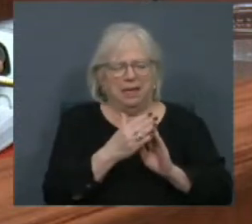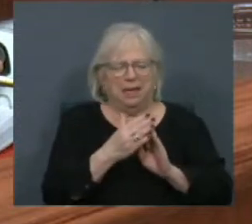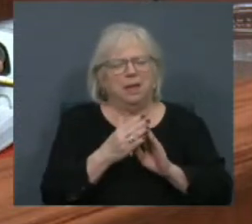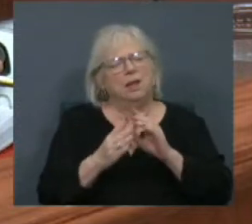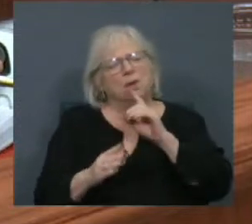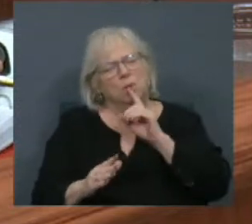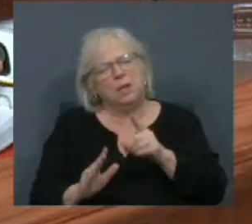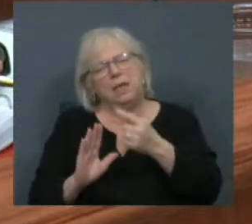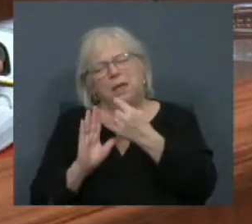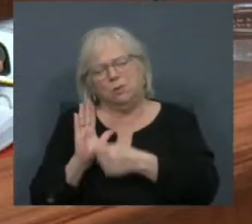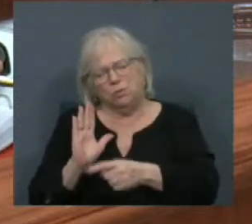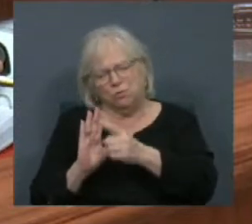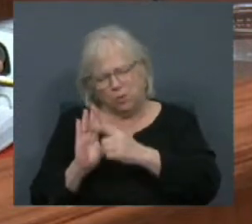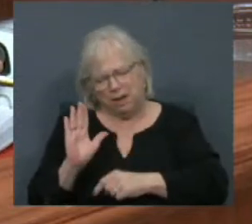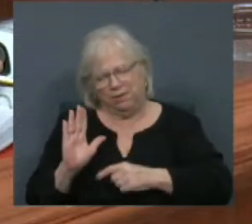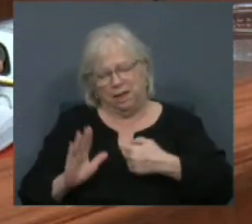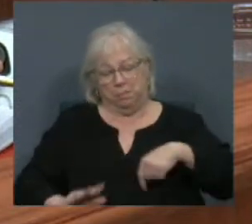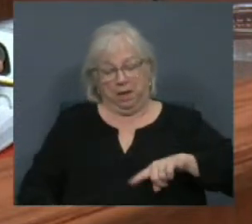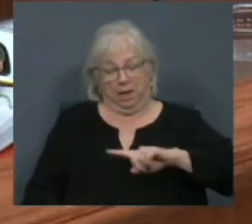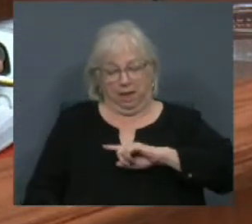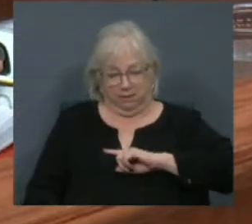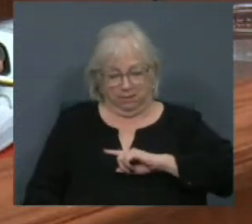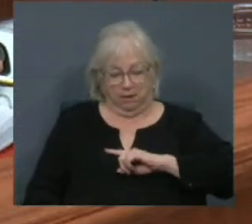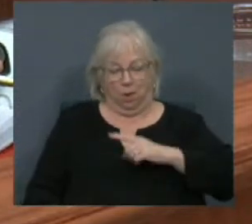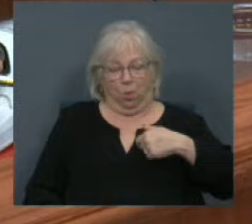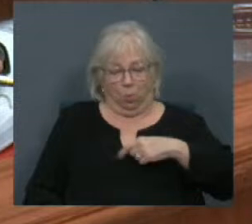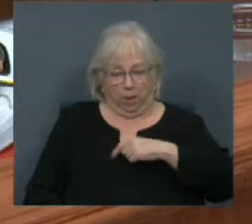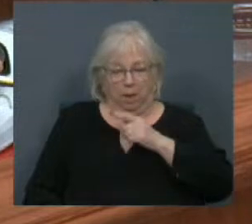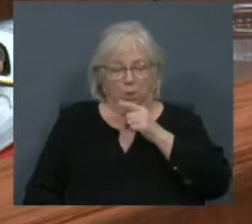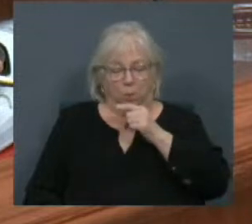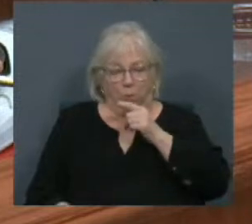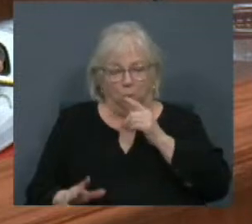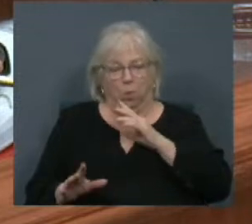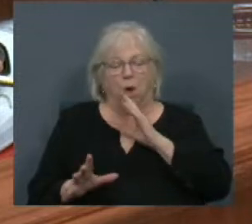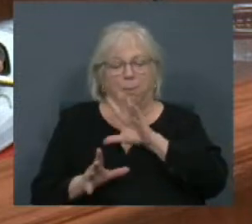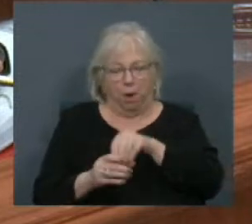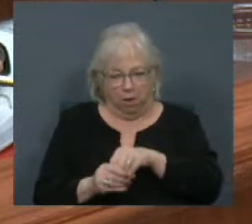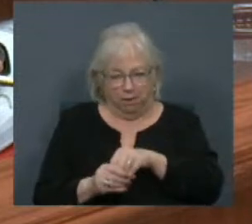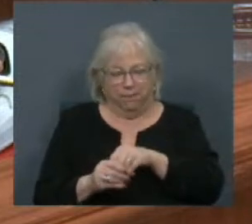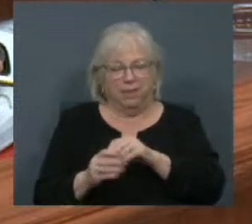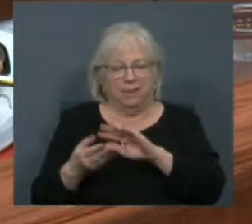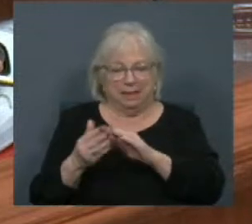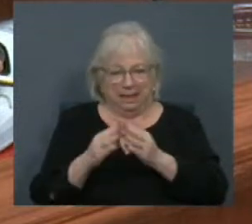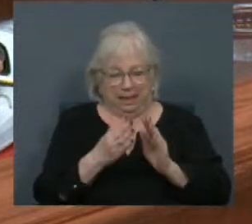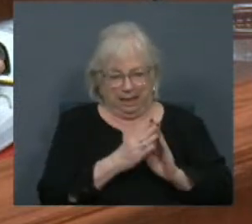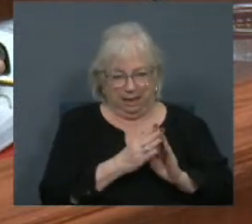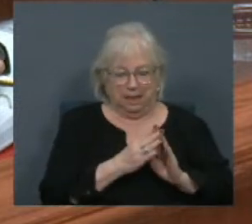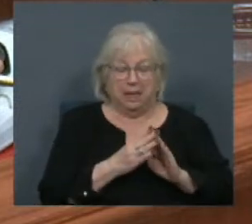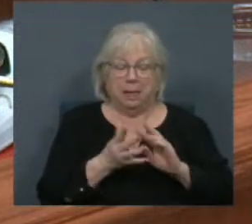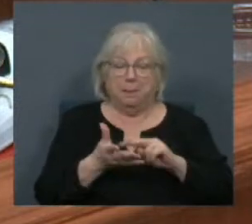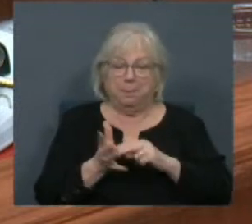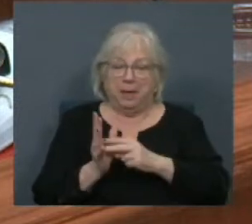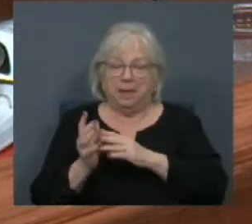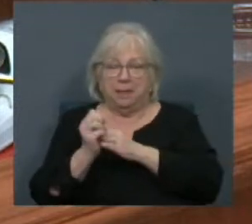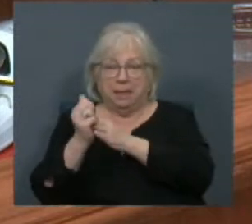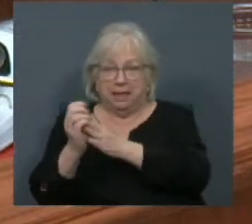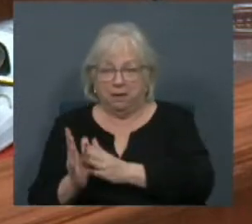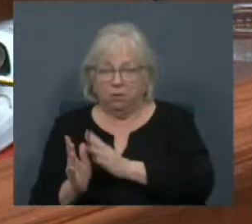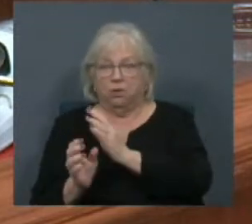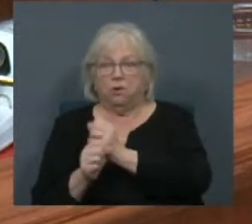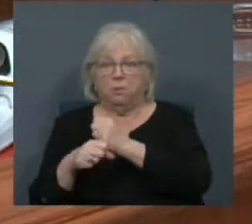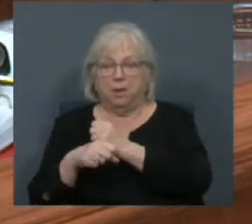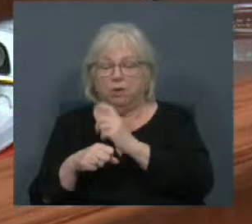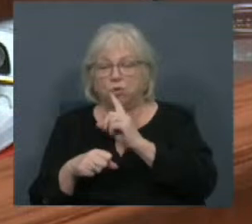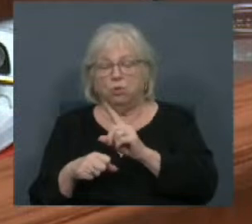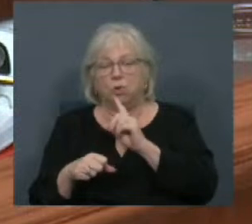it's a criticism of us who are part of the city, the leaders, to make sure that we have the people in place to do